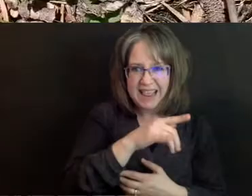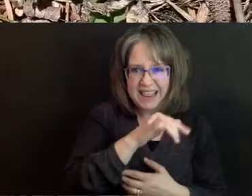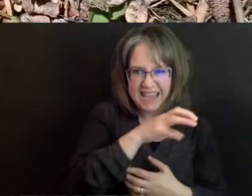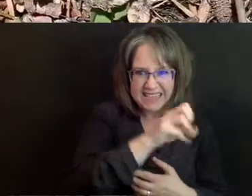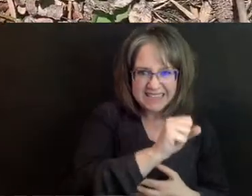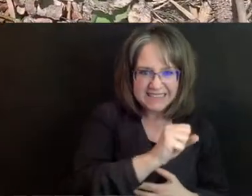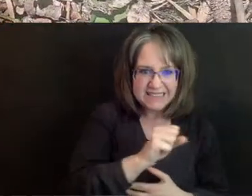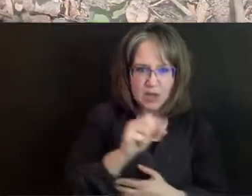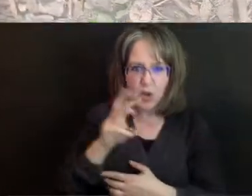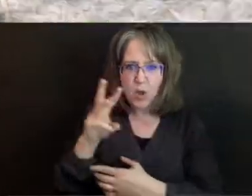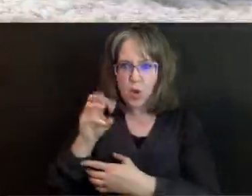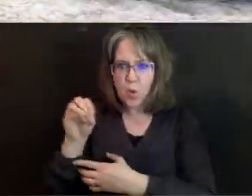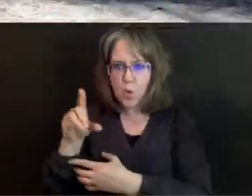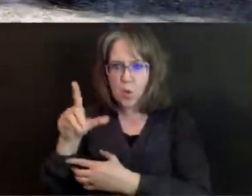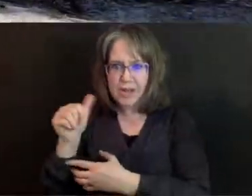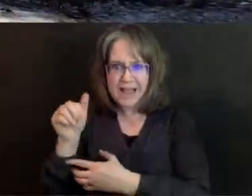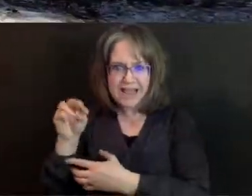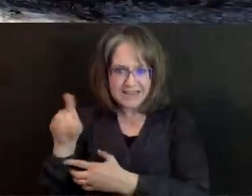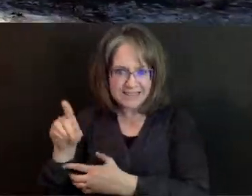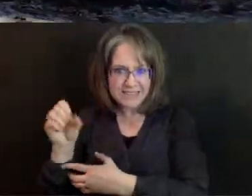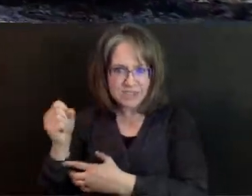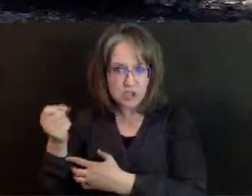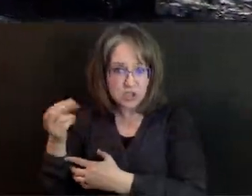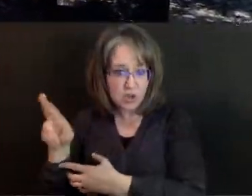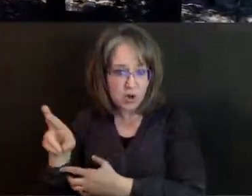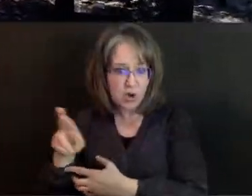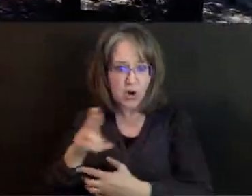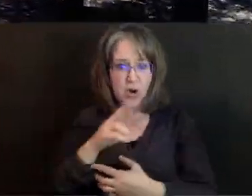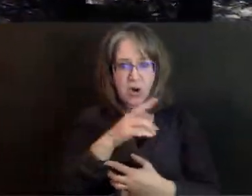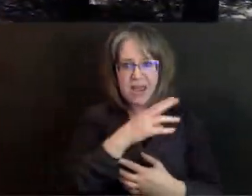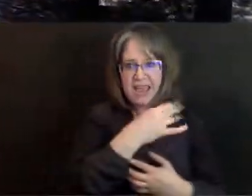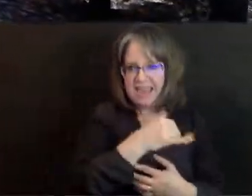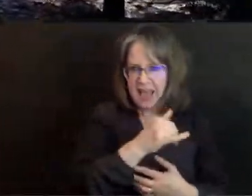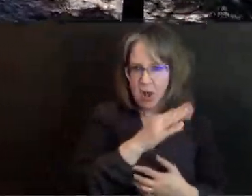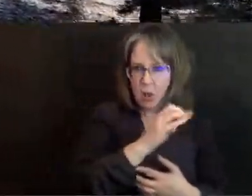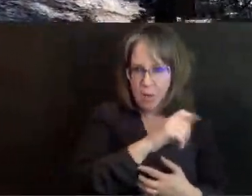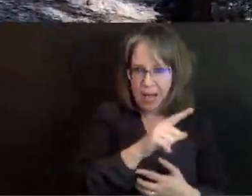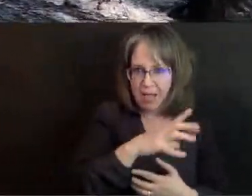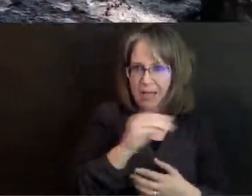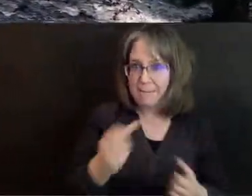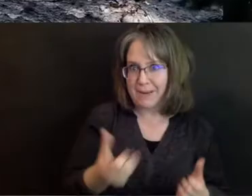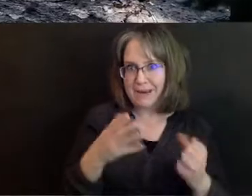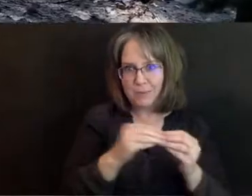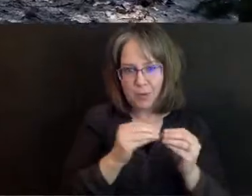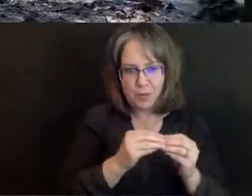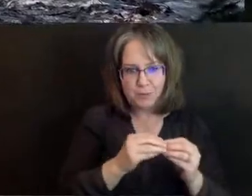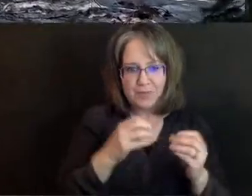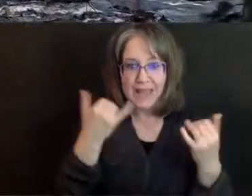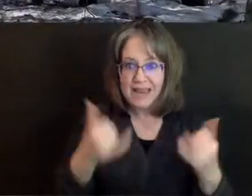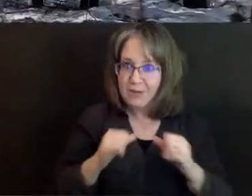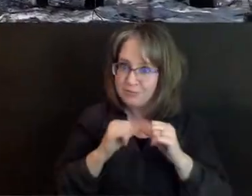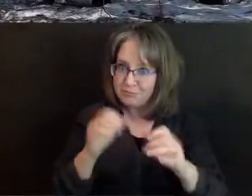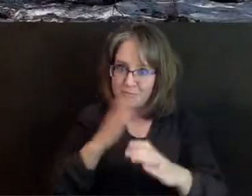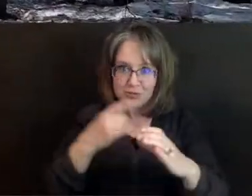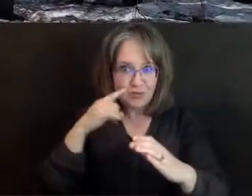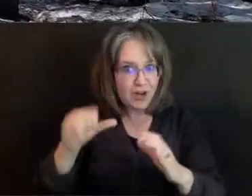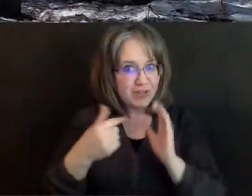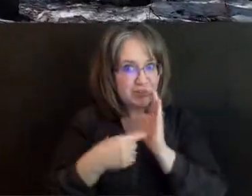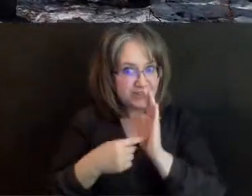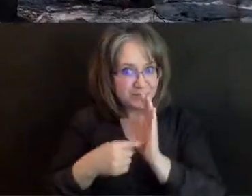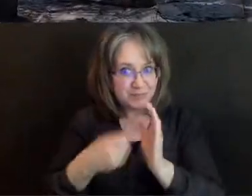more. Let's continue searching for other signs of spring, including returning birds, waterfowl, and